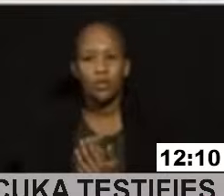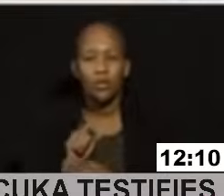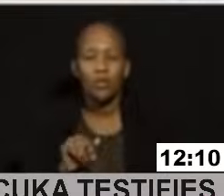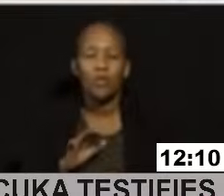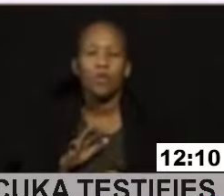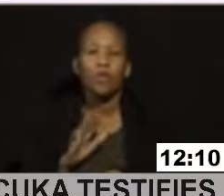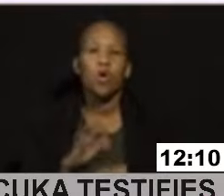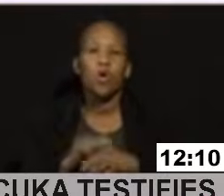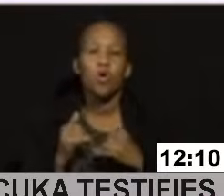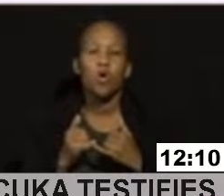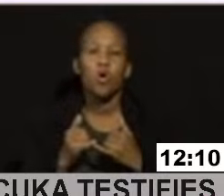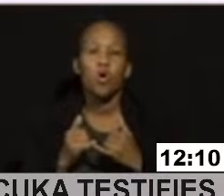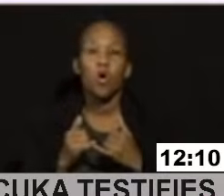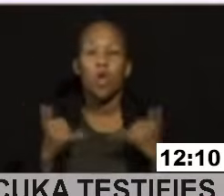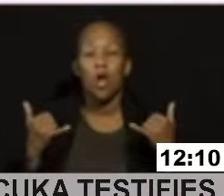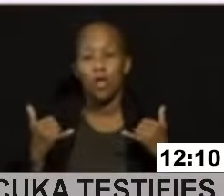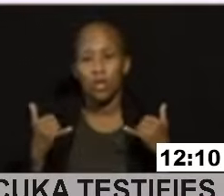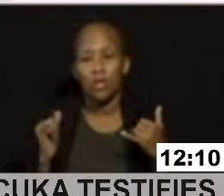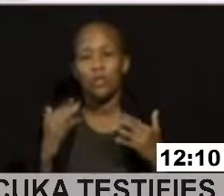place?